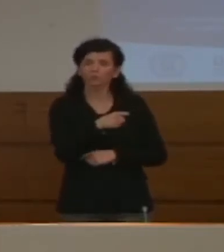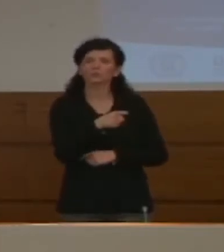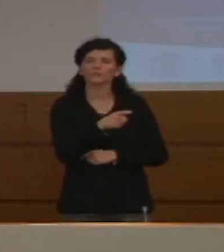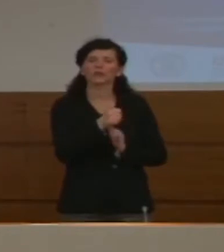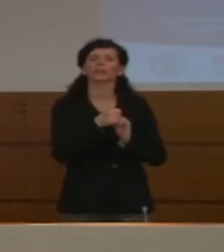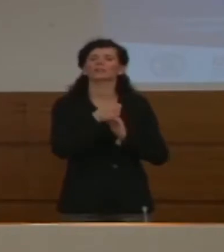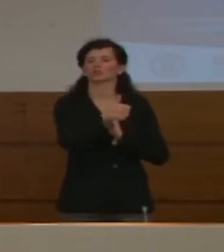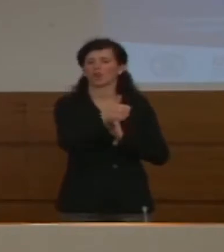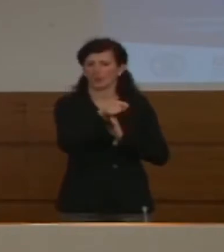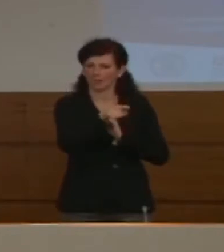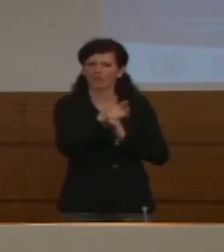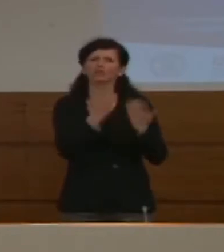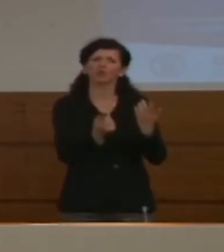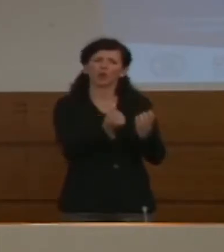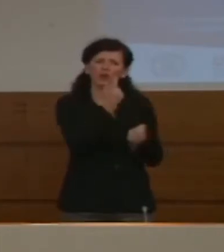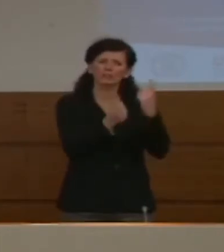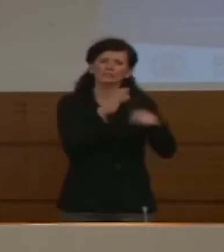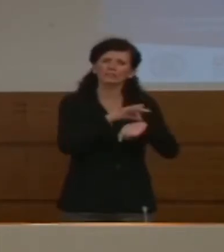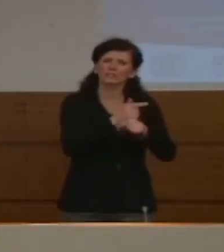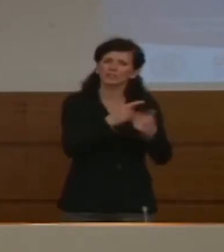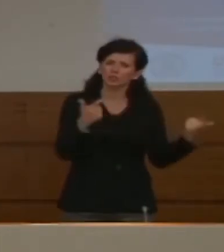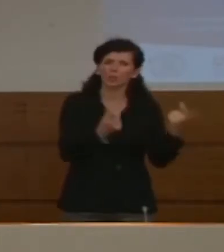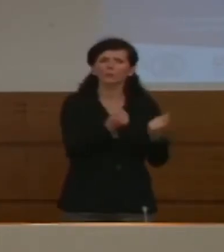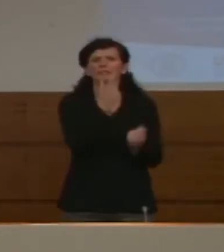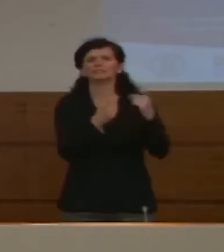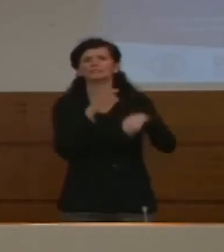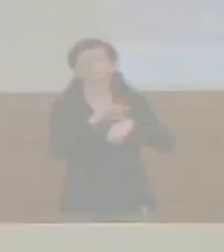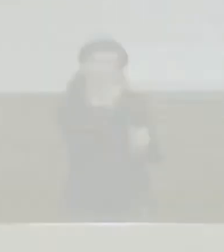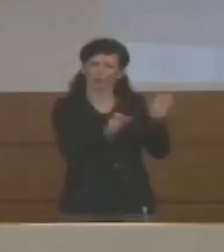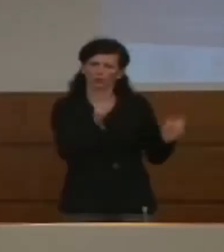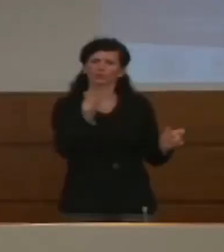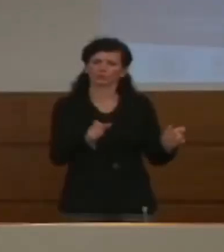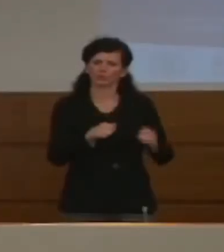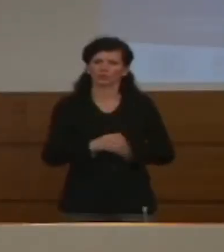64,877, 67% of the total.